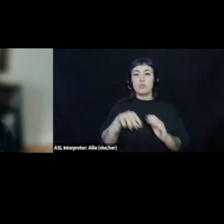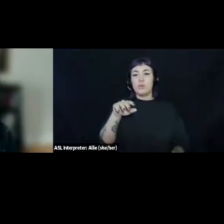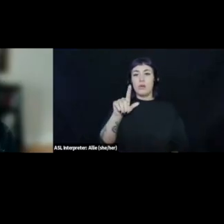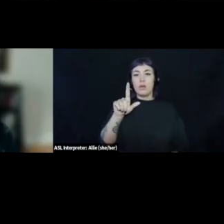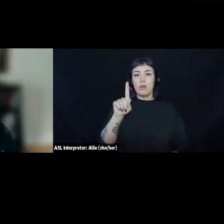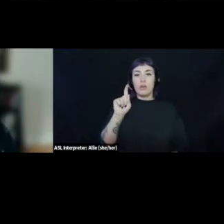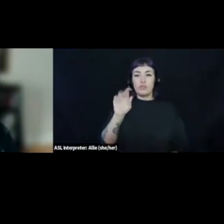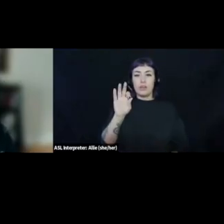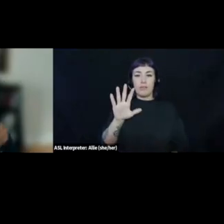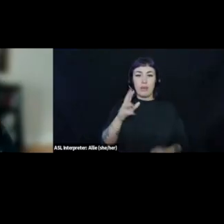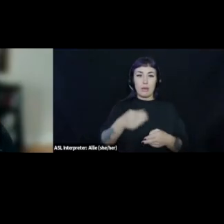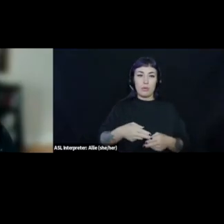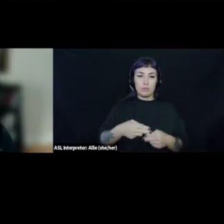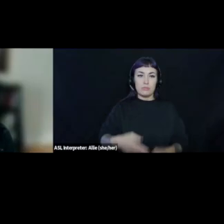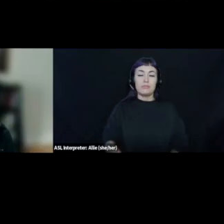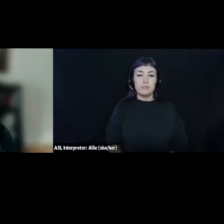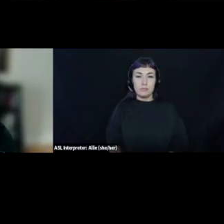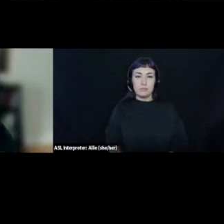pounds.